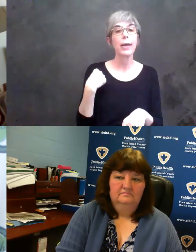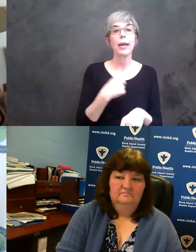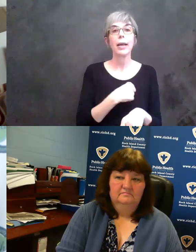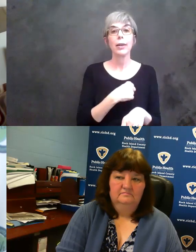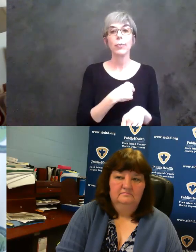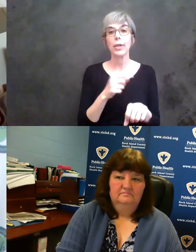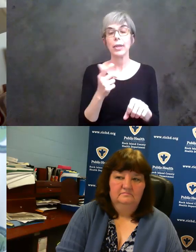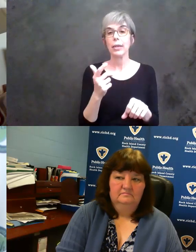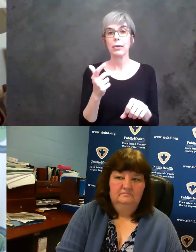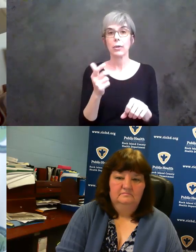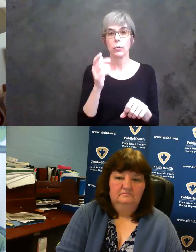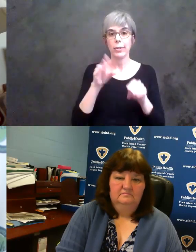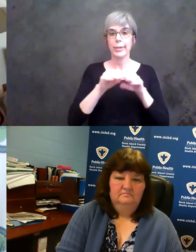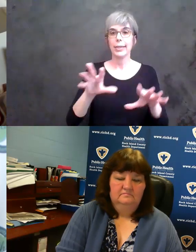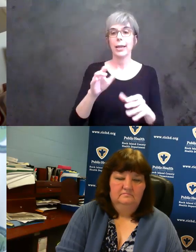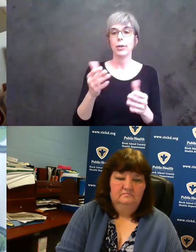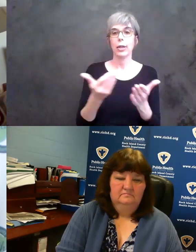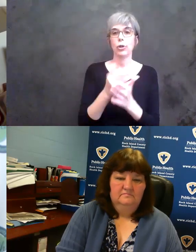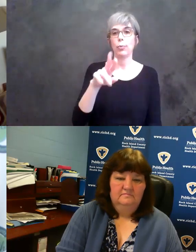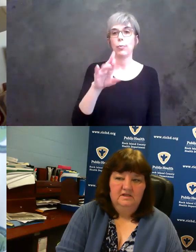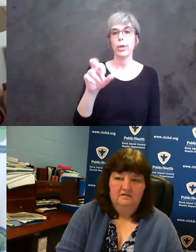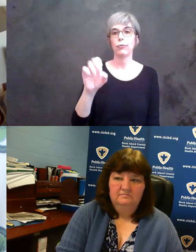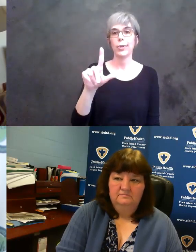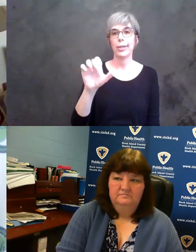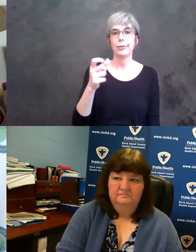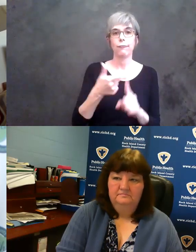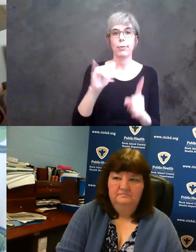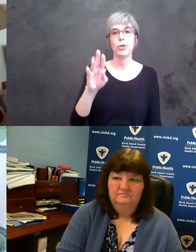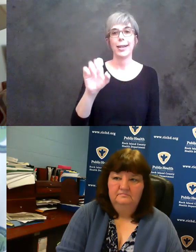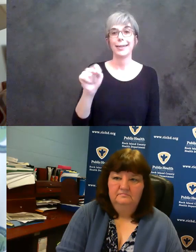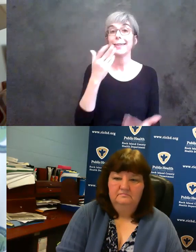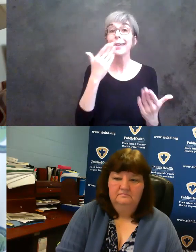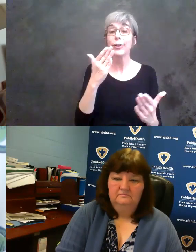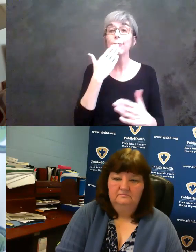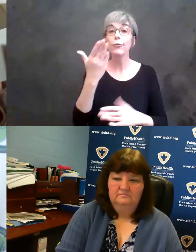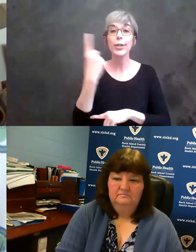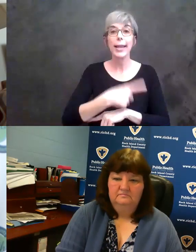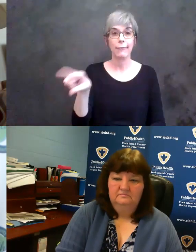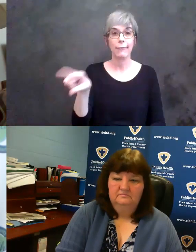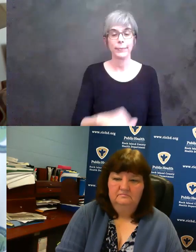press release to follow from Janet. Thank you, everybody. Have a good day. Thank you. Thank you.